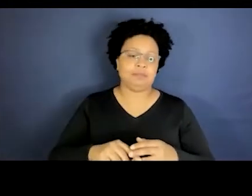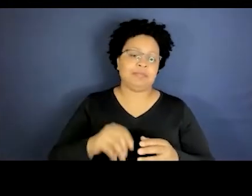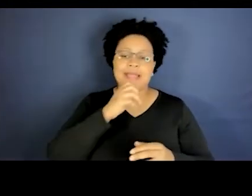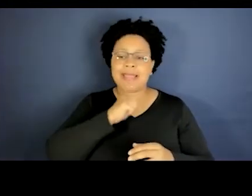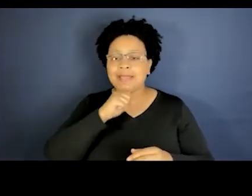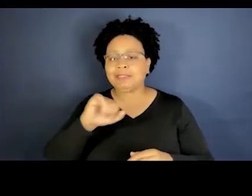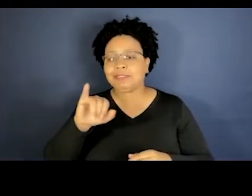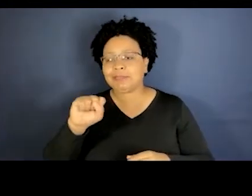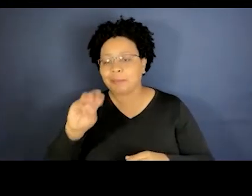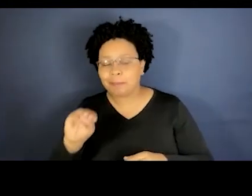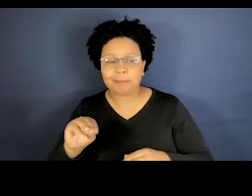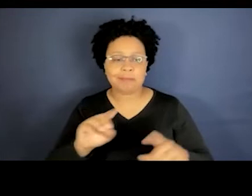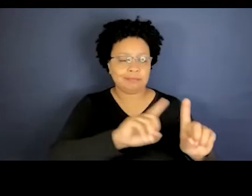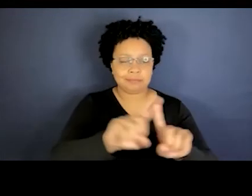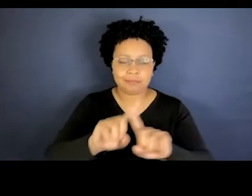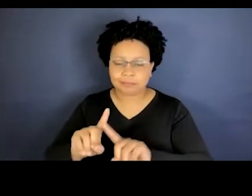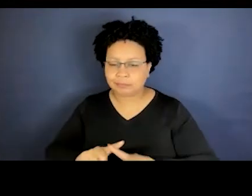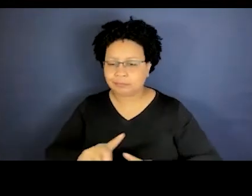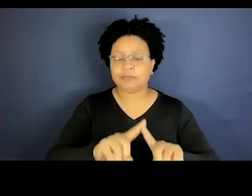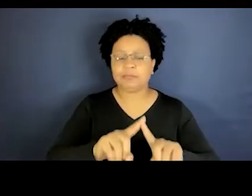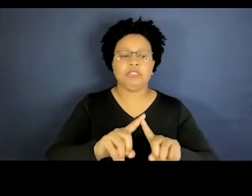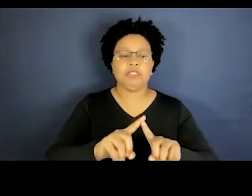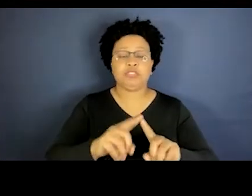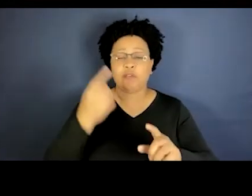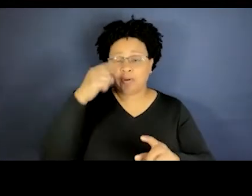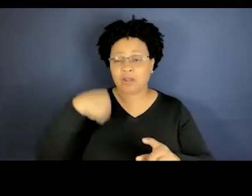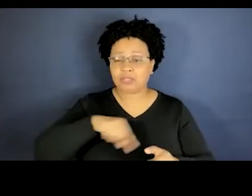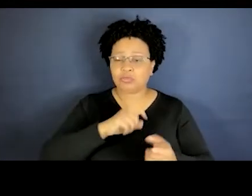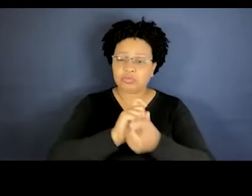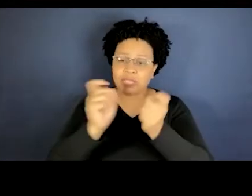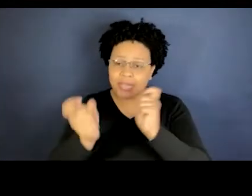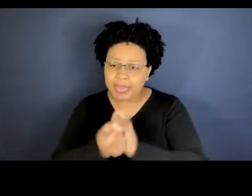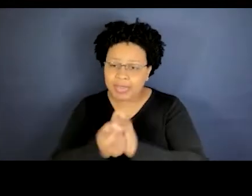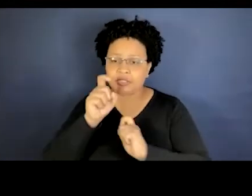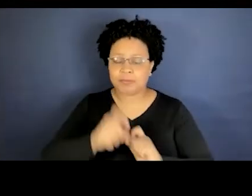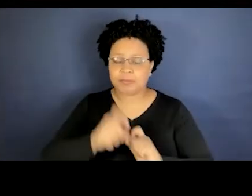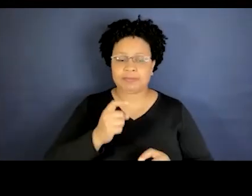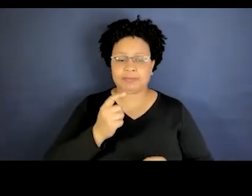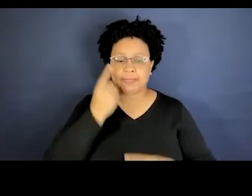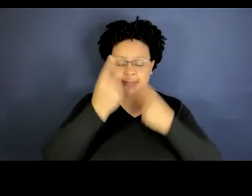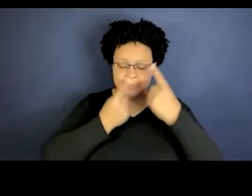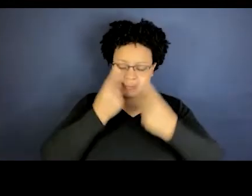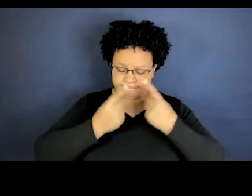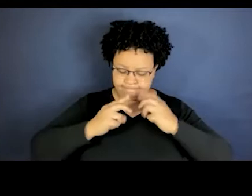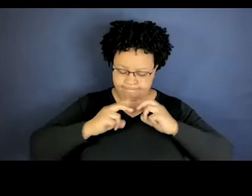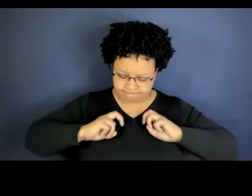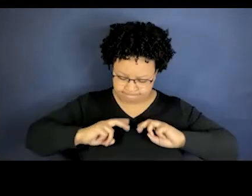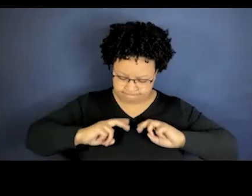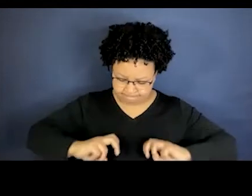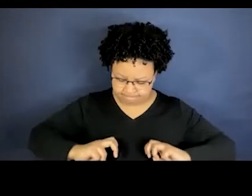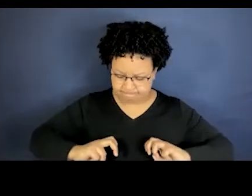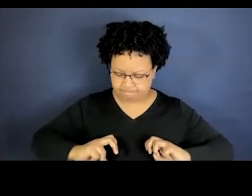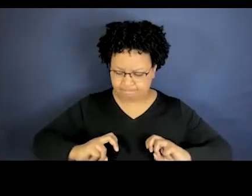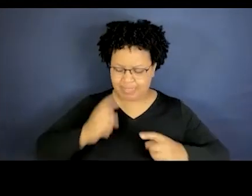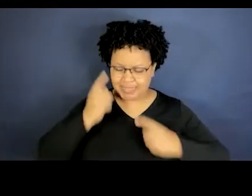in order to create change, we must take a long, hard look in the mirror and think about how our